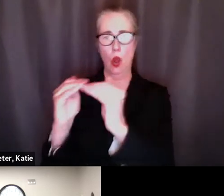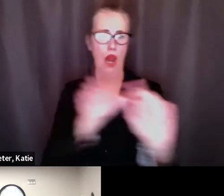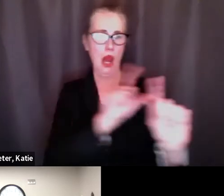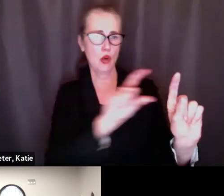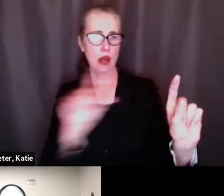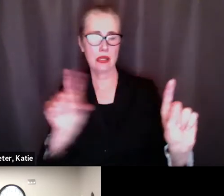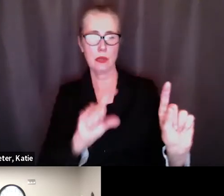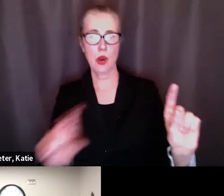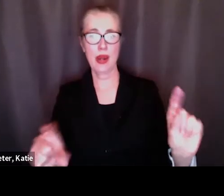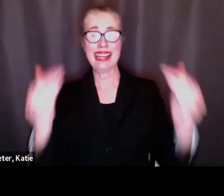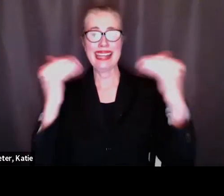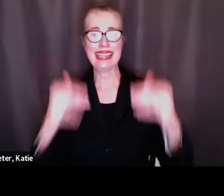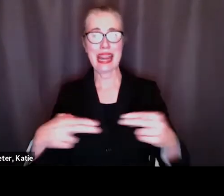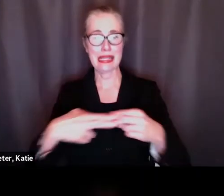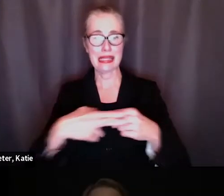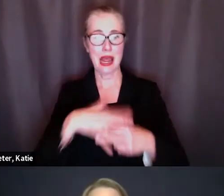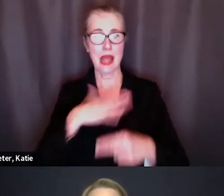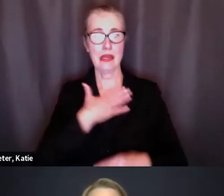slide please